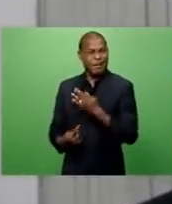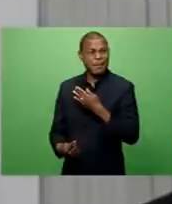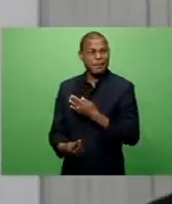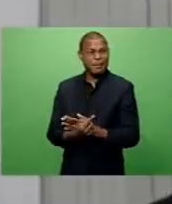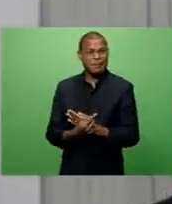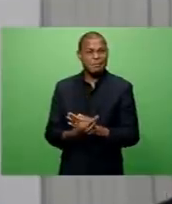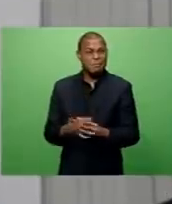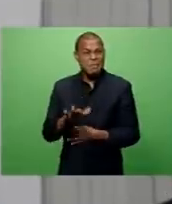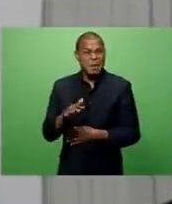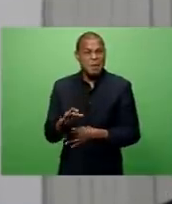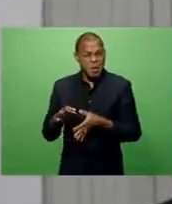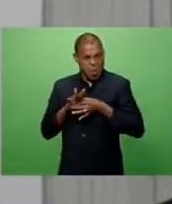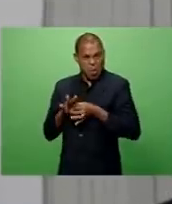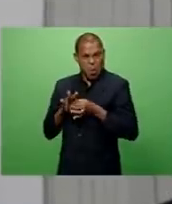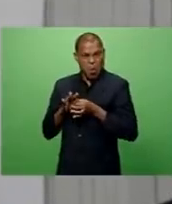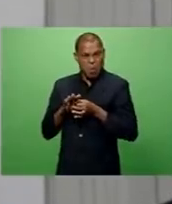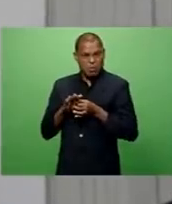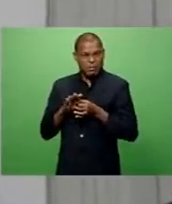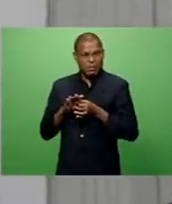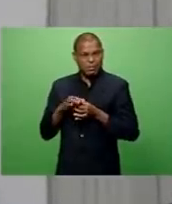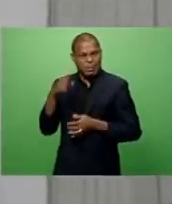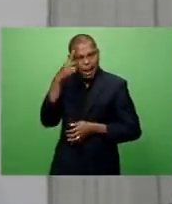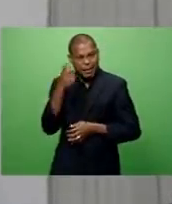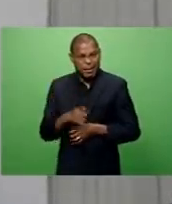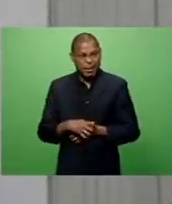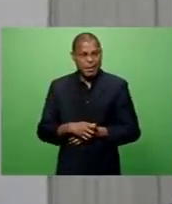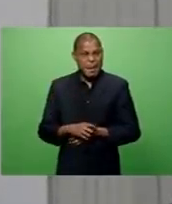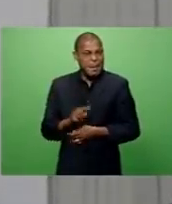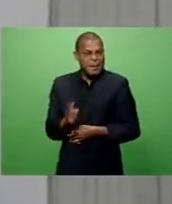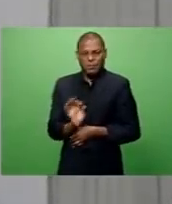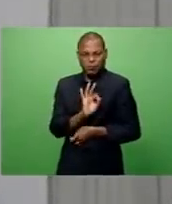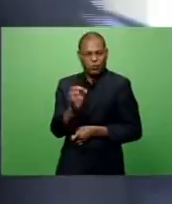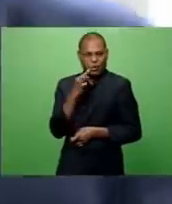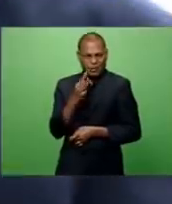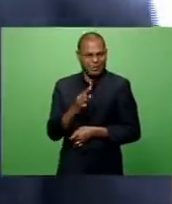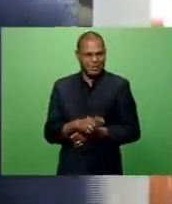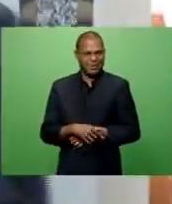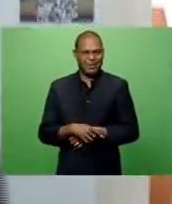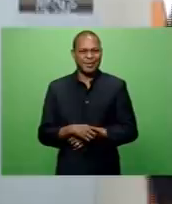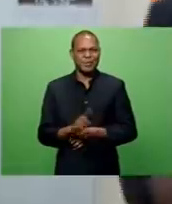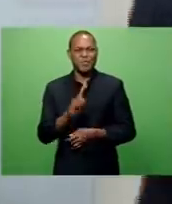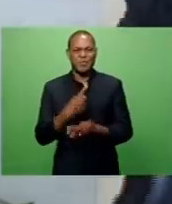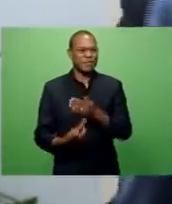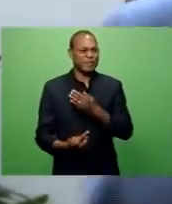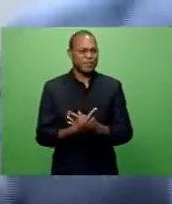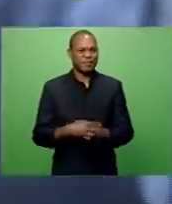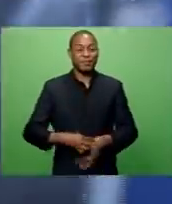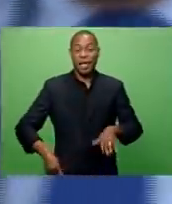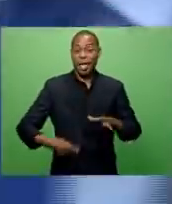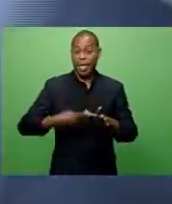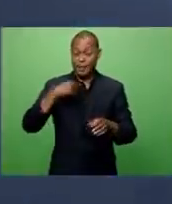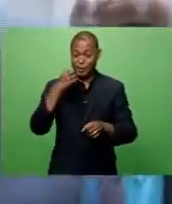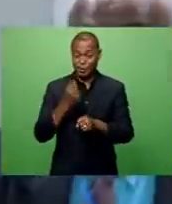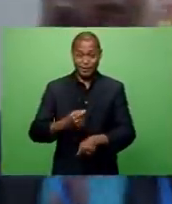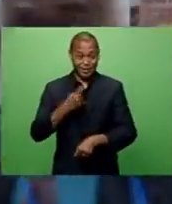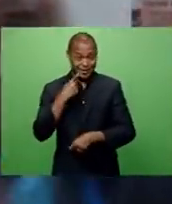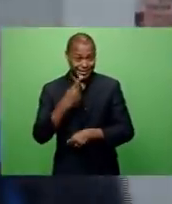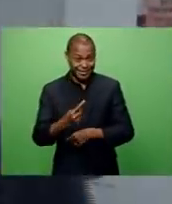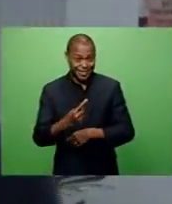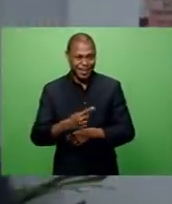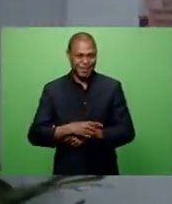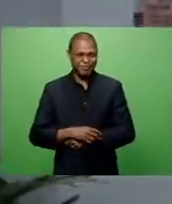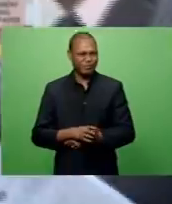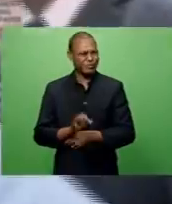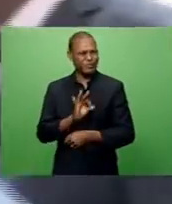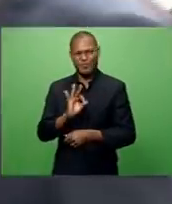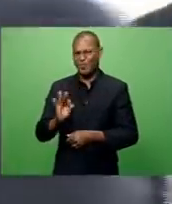probably his own opinion. But I will not say such a thing. Attorney General Ayase Kayum says it is